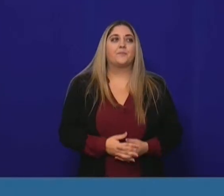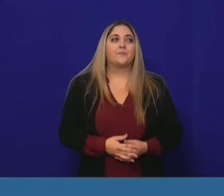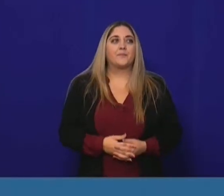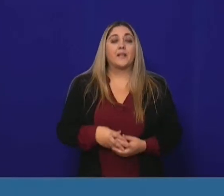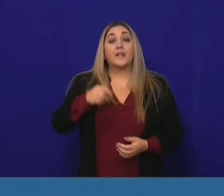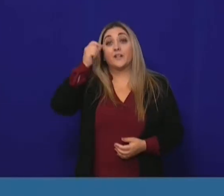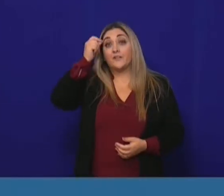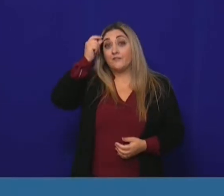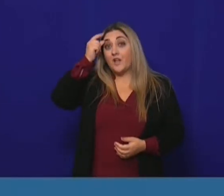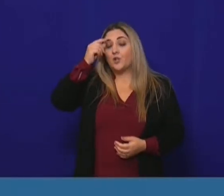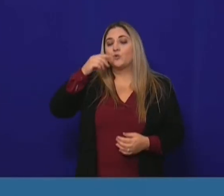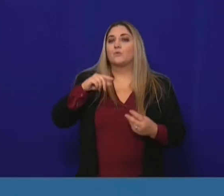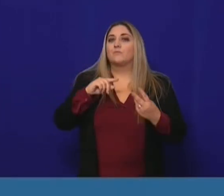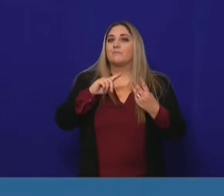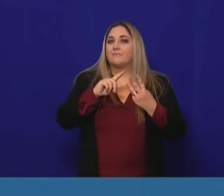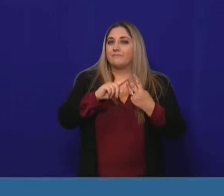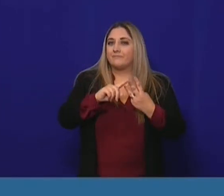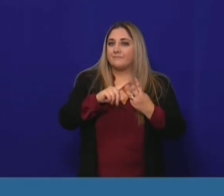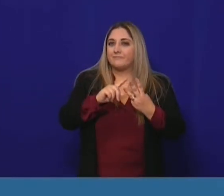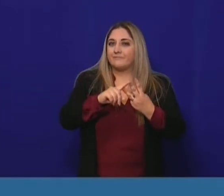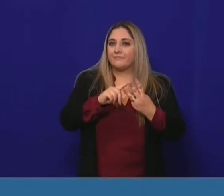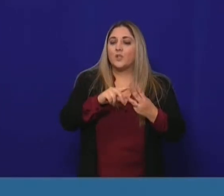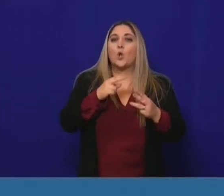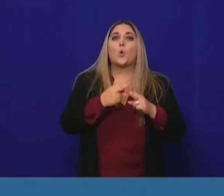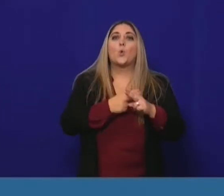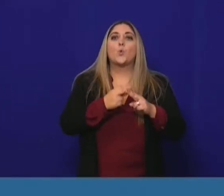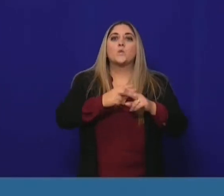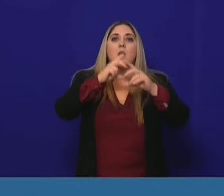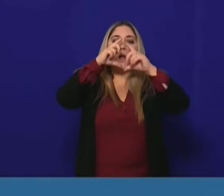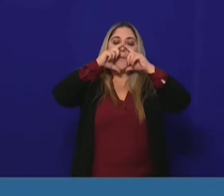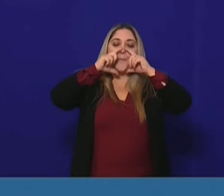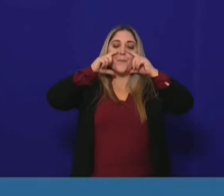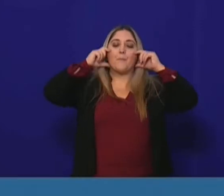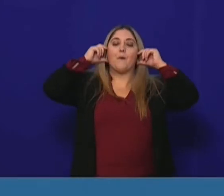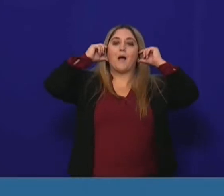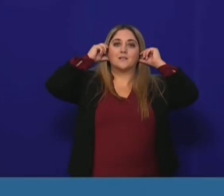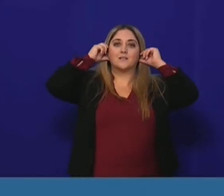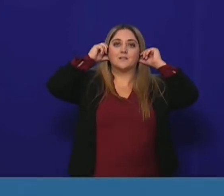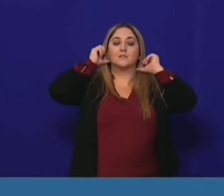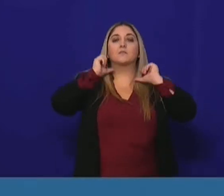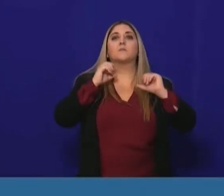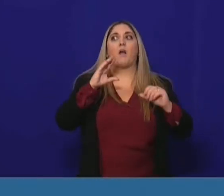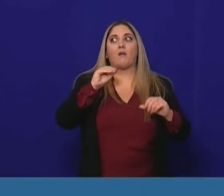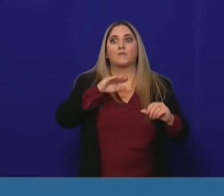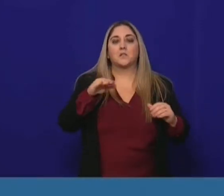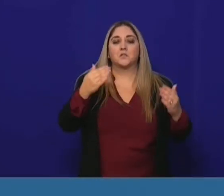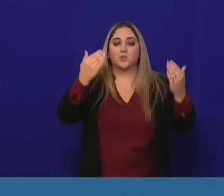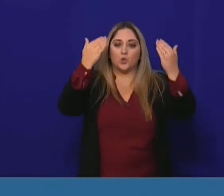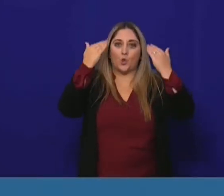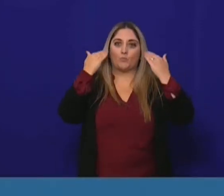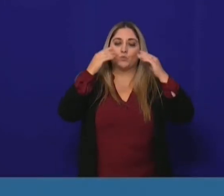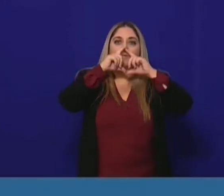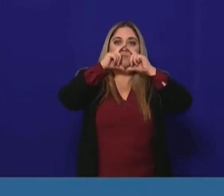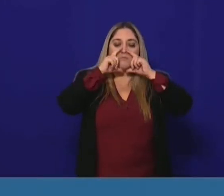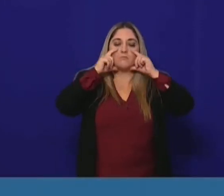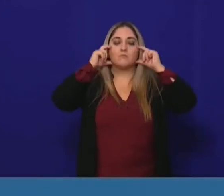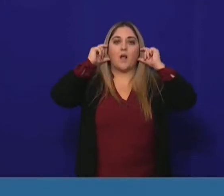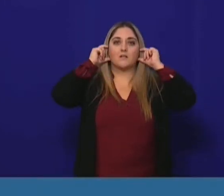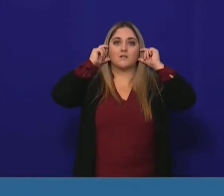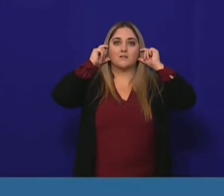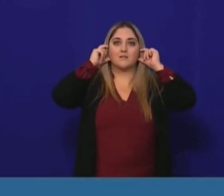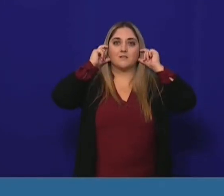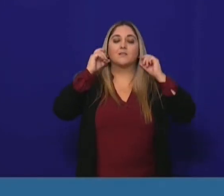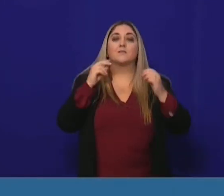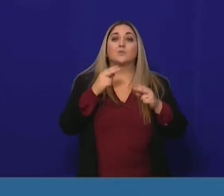Fakkarkom fl-użu tal-maskri qegħdin naraw li ħafna nies qegħdin konkorru wkoll ma' din il-miżura fejn nafu li l-użu tal-maskri